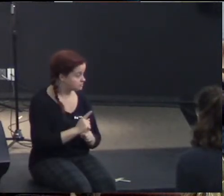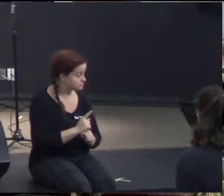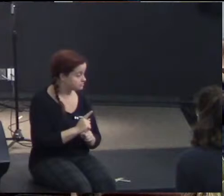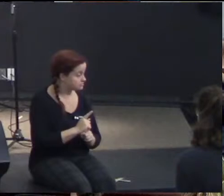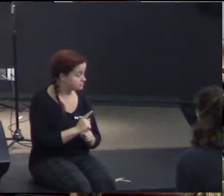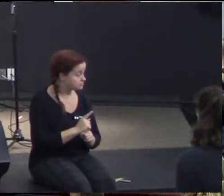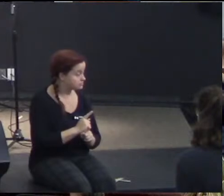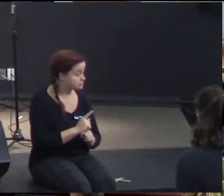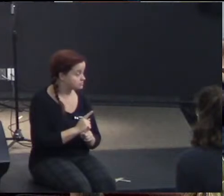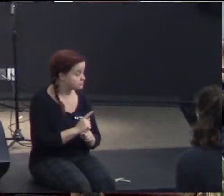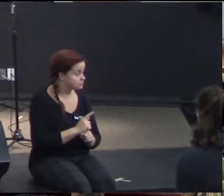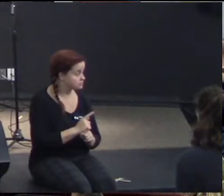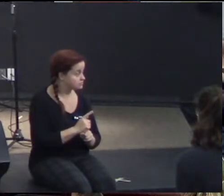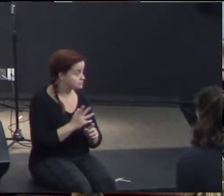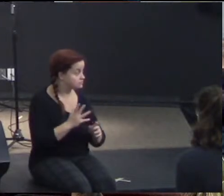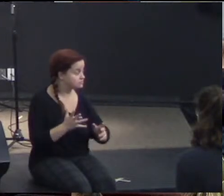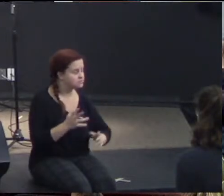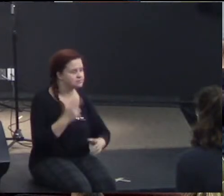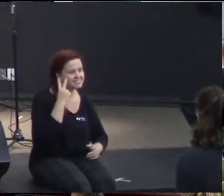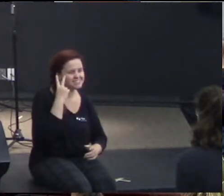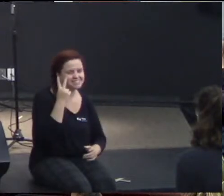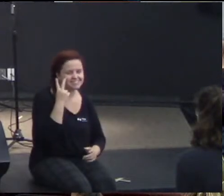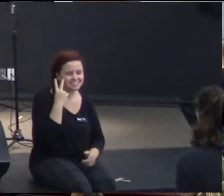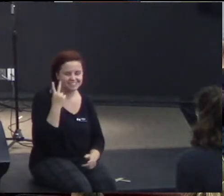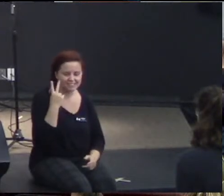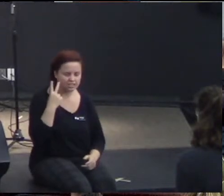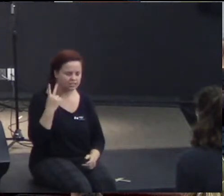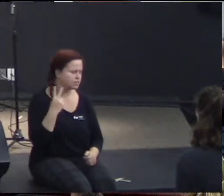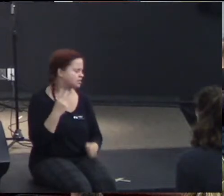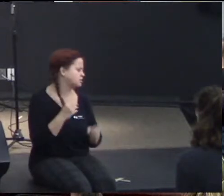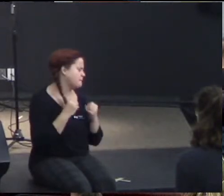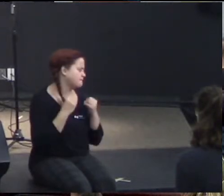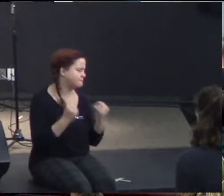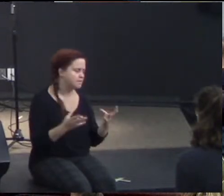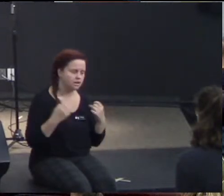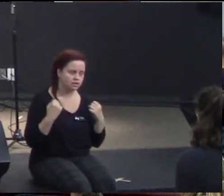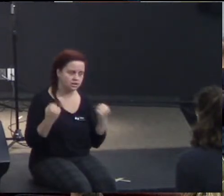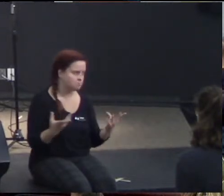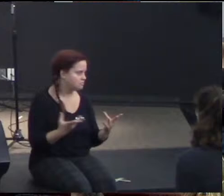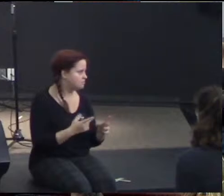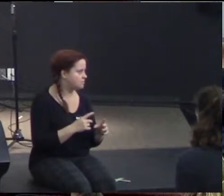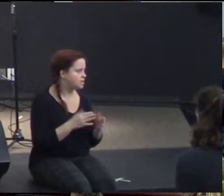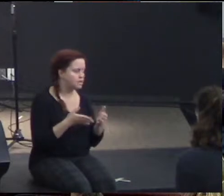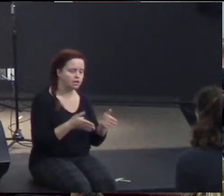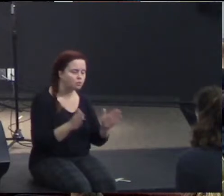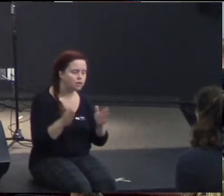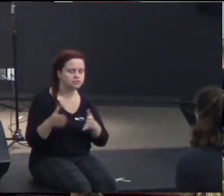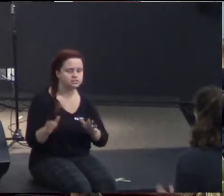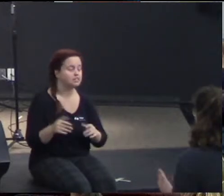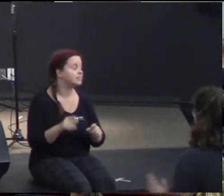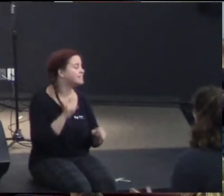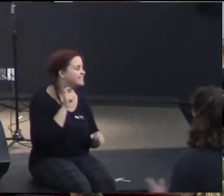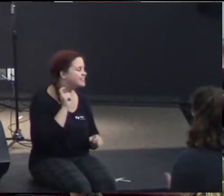And so we see this in so many practical ways. There's got to be grace and